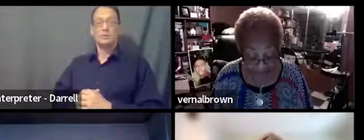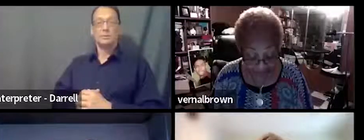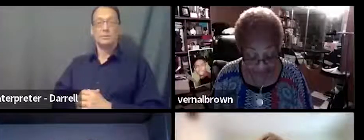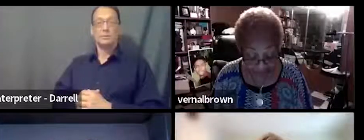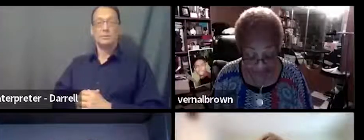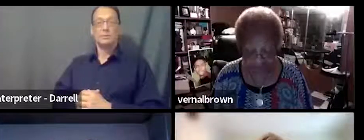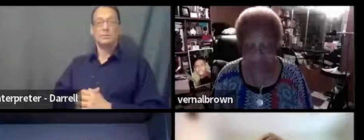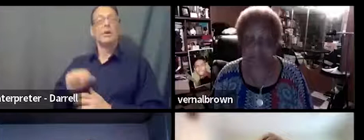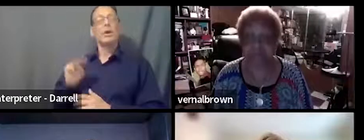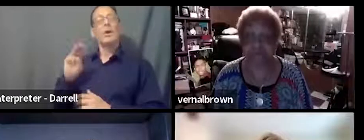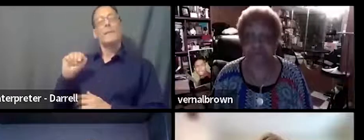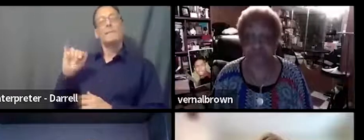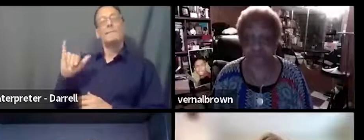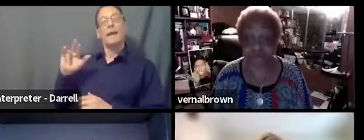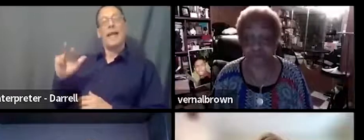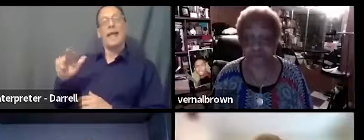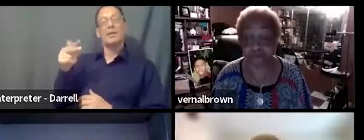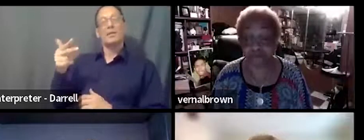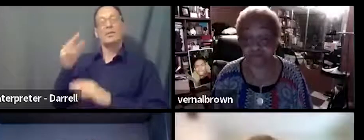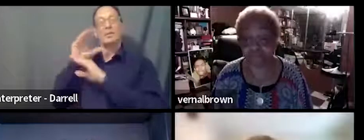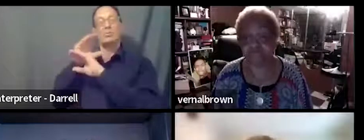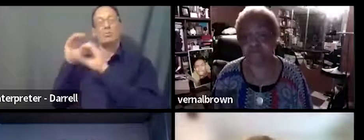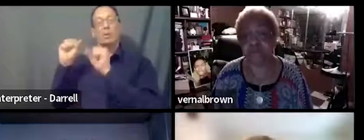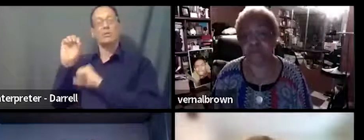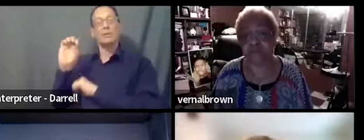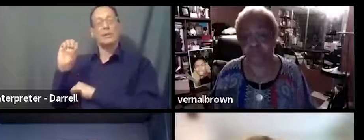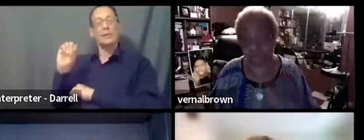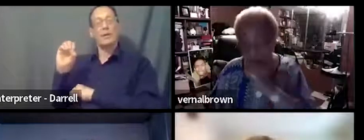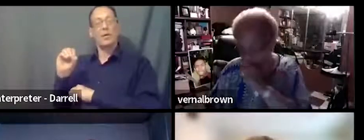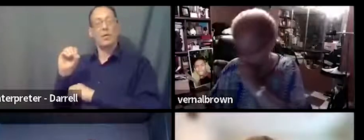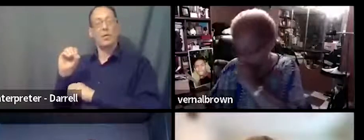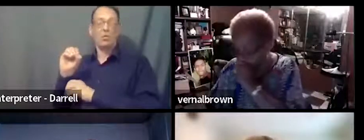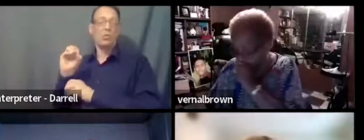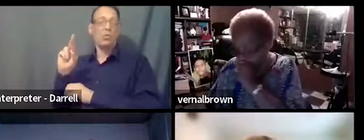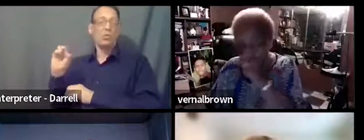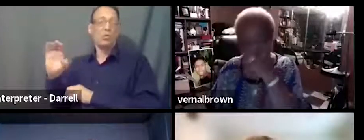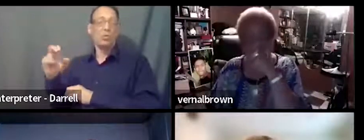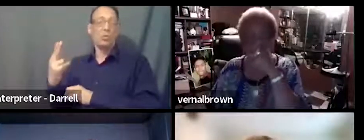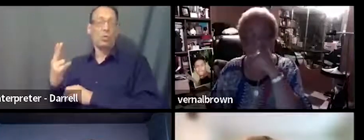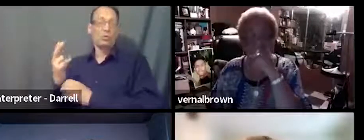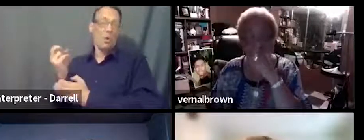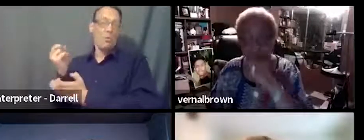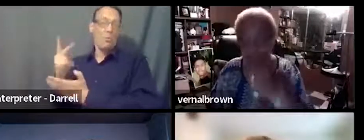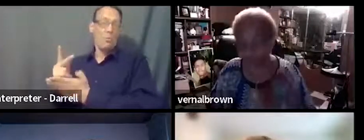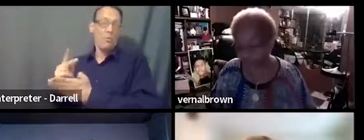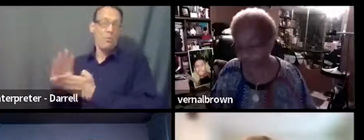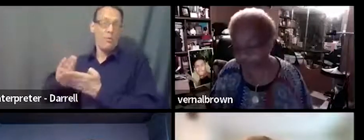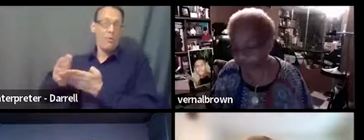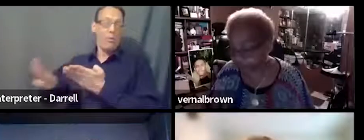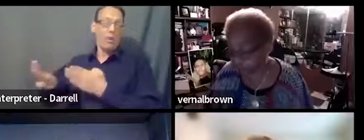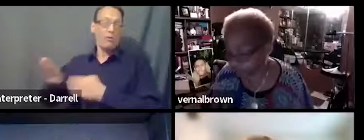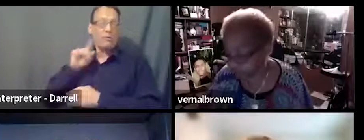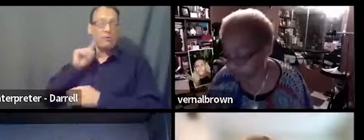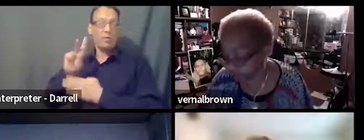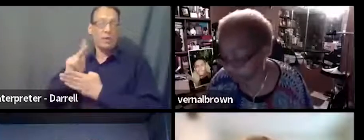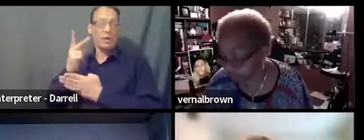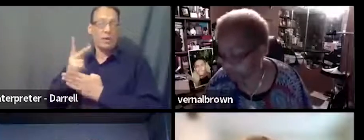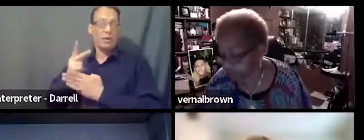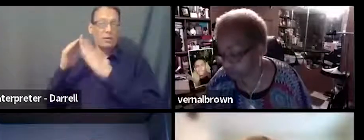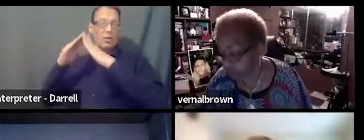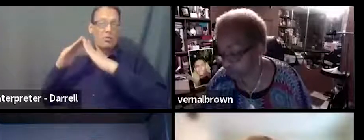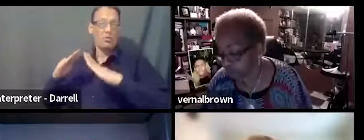On May 3rd, President and CEO Talby Roach approved an emergency procurement waiver for riverboat kitchen roof repairs and